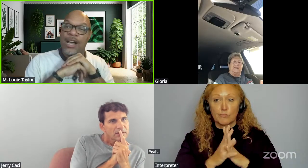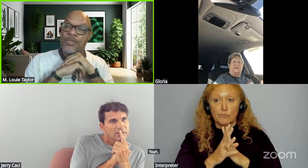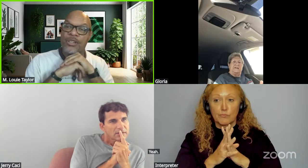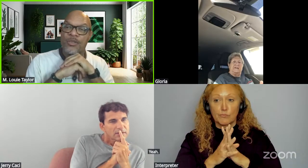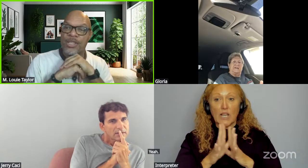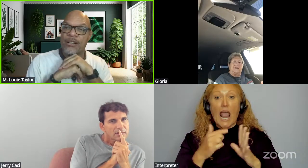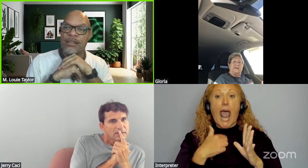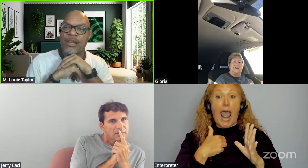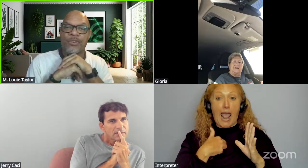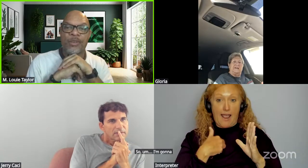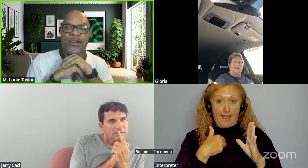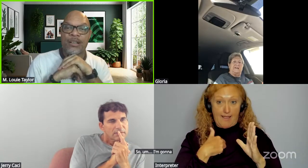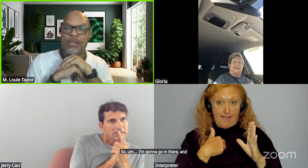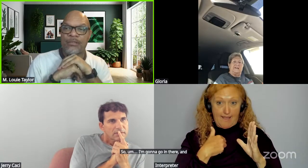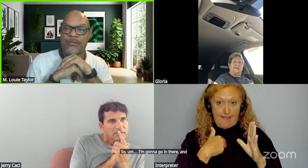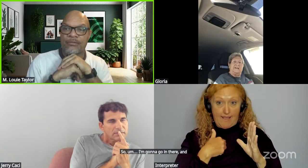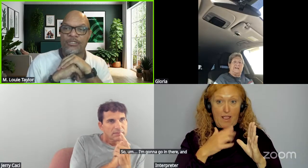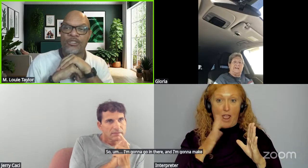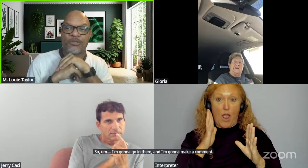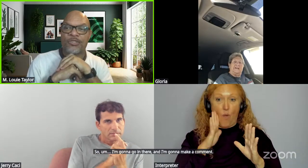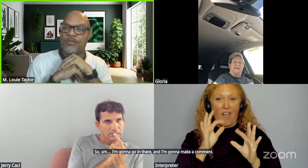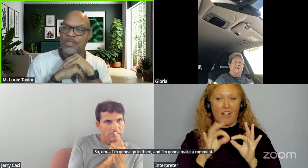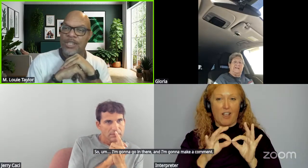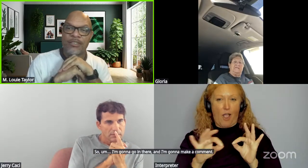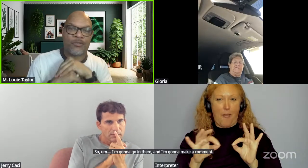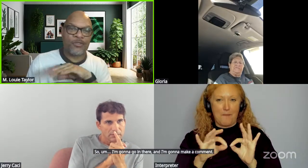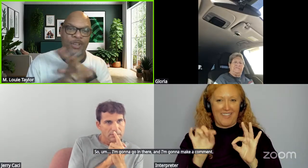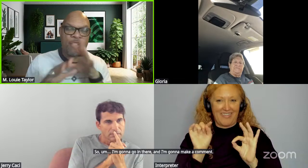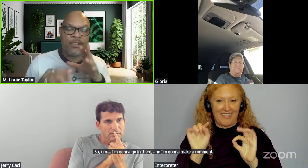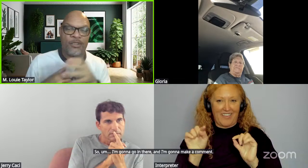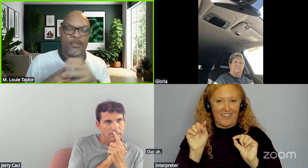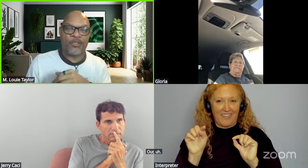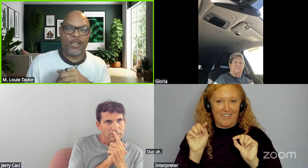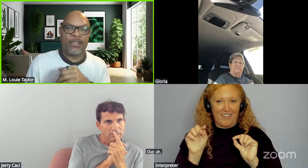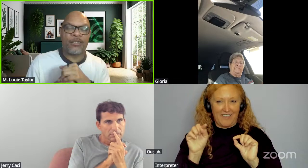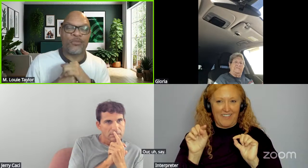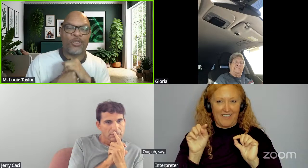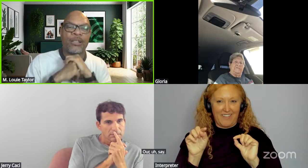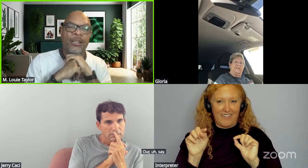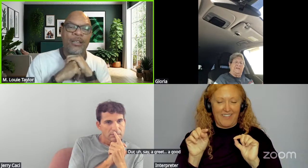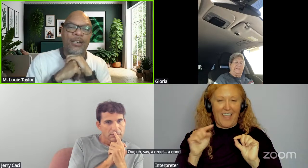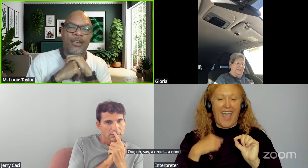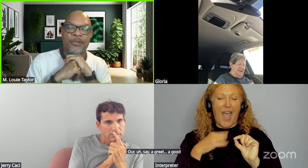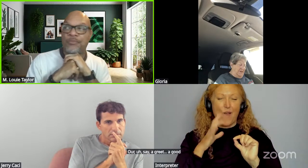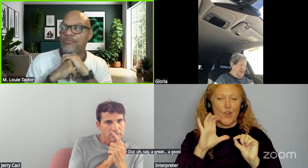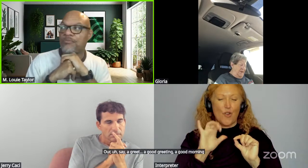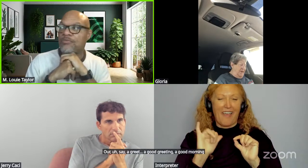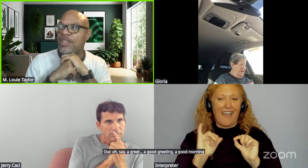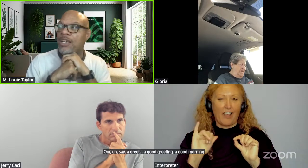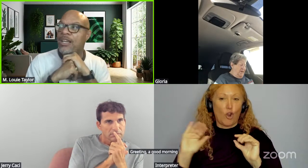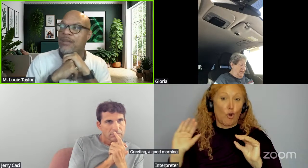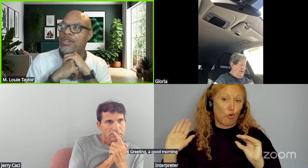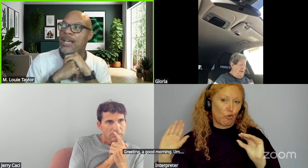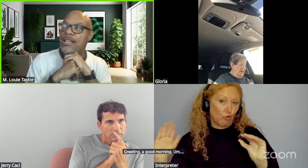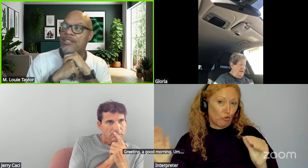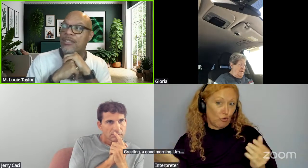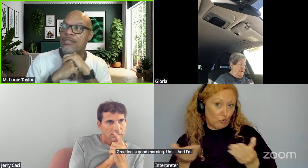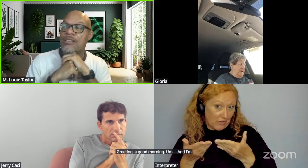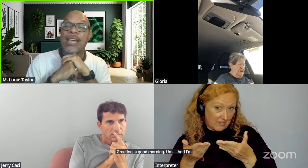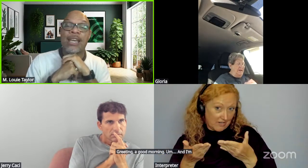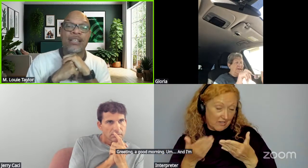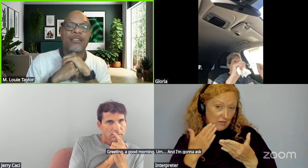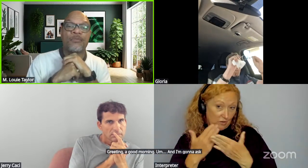I'm gonna go in there and I'm gonna make a comment or say a greeting, a good morning. Um, and I'm going to